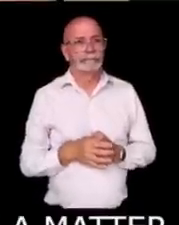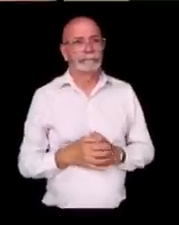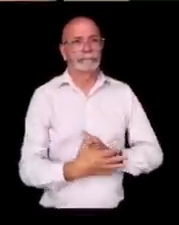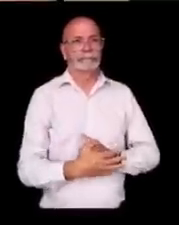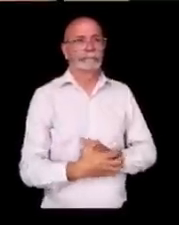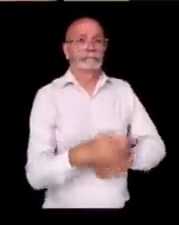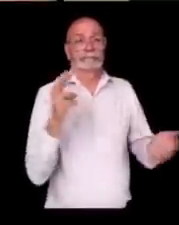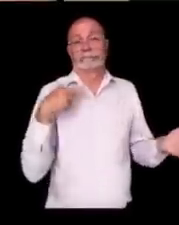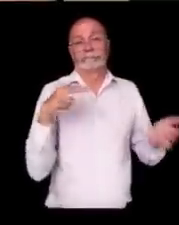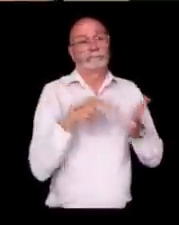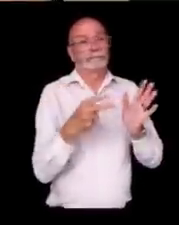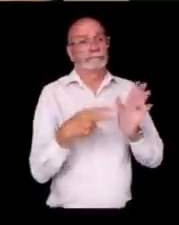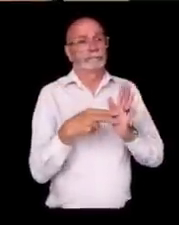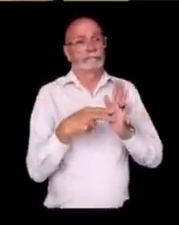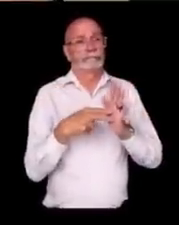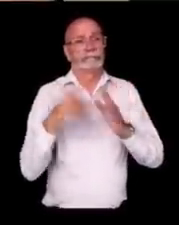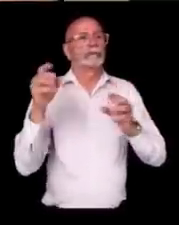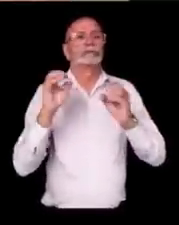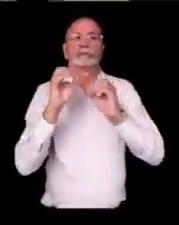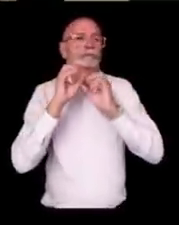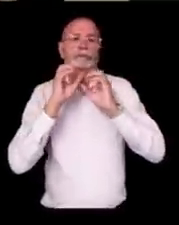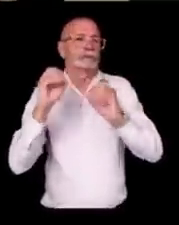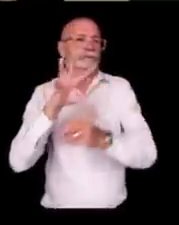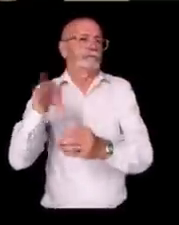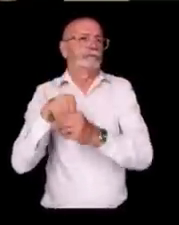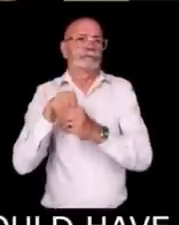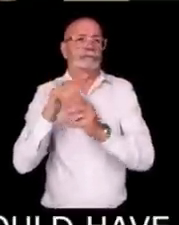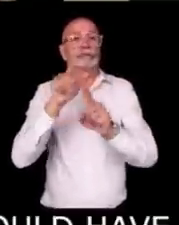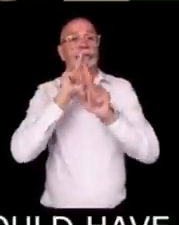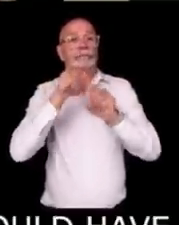have mitigated or prevented what happened in Nova Scotia.